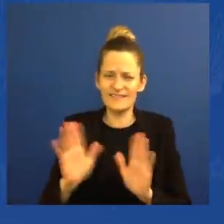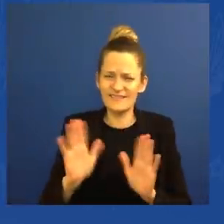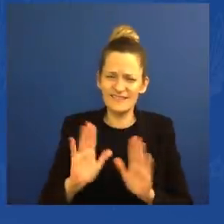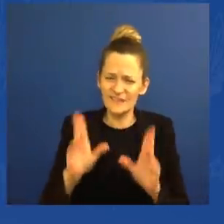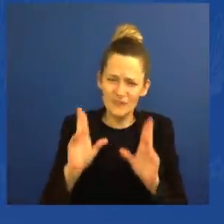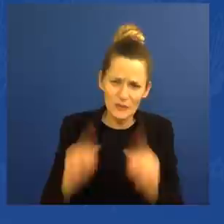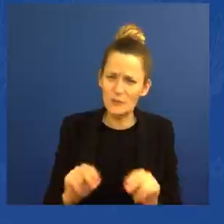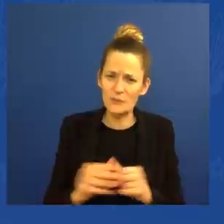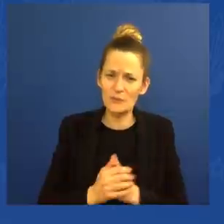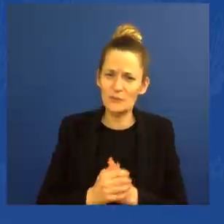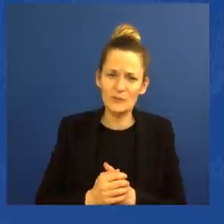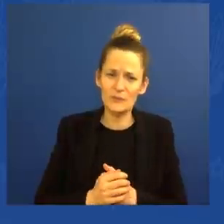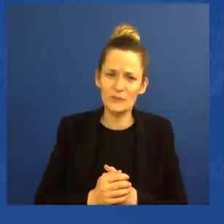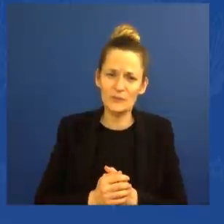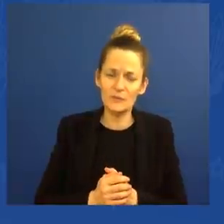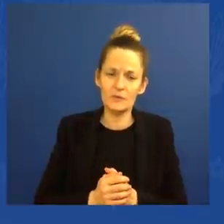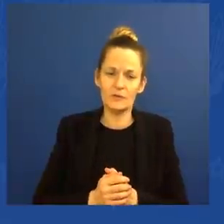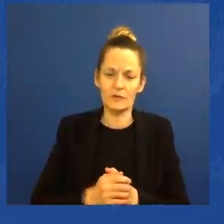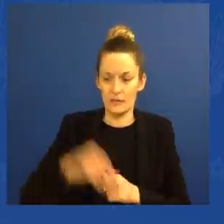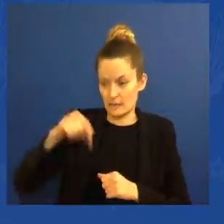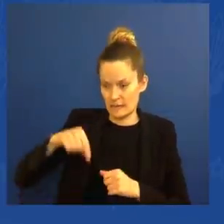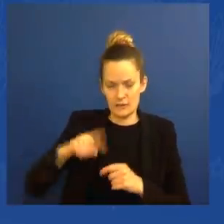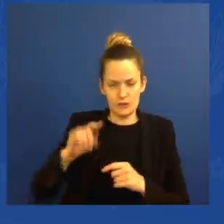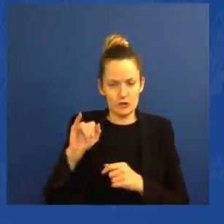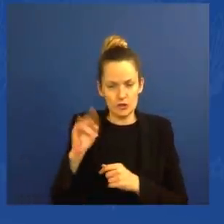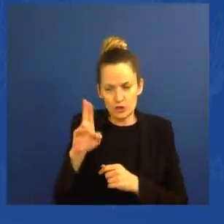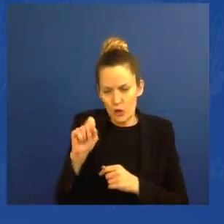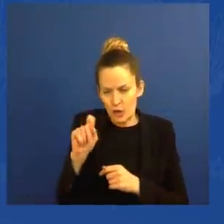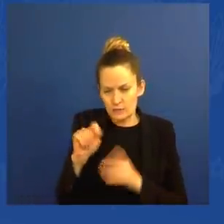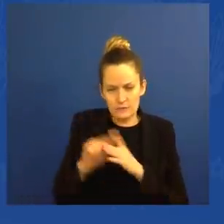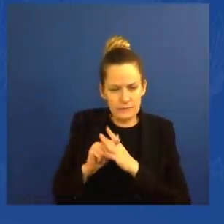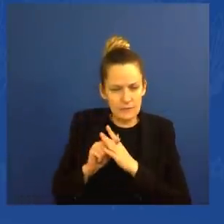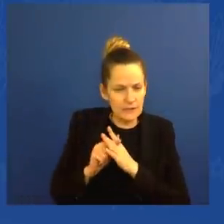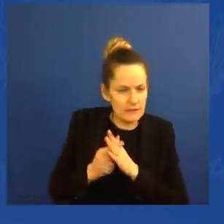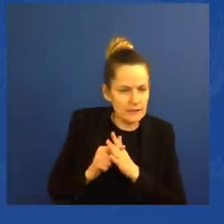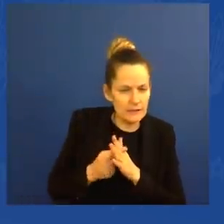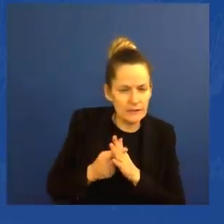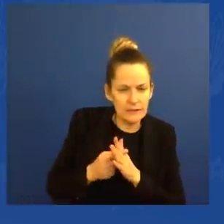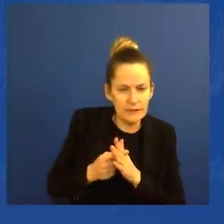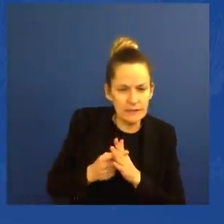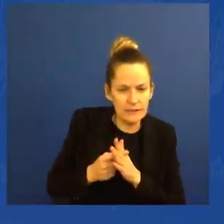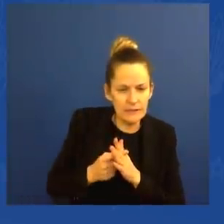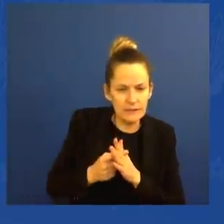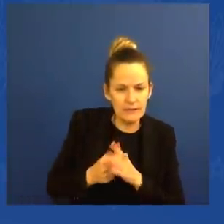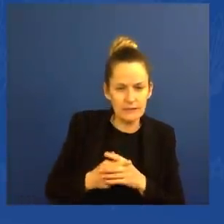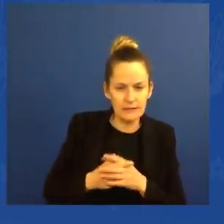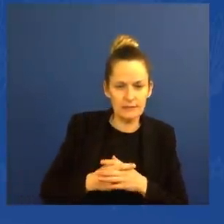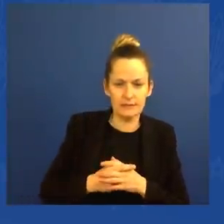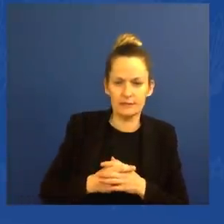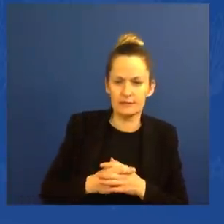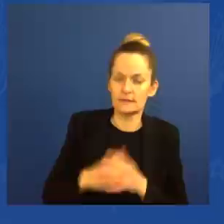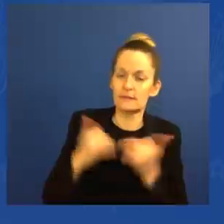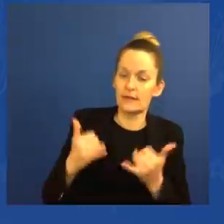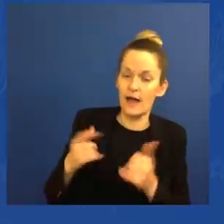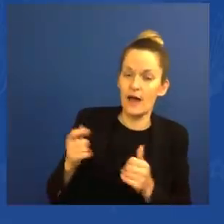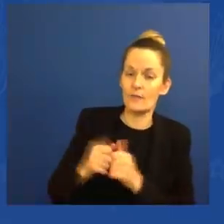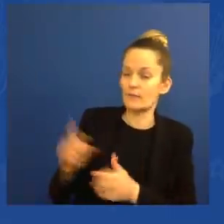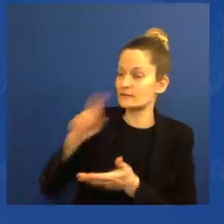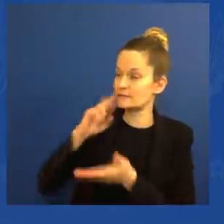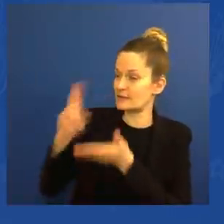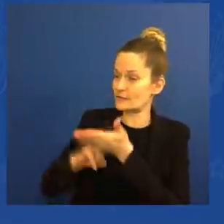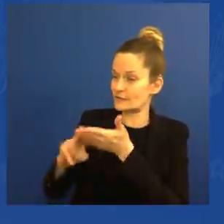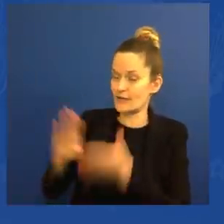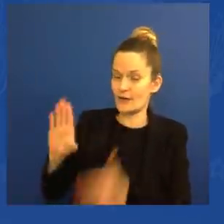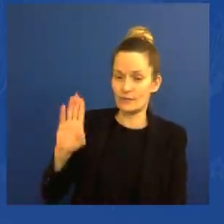way. Today, Secretary Buttigieg announced 409 million in new grants, 70 new